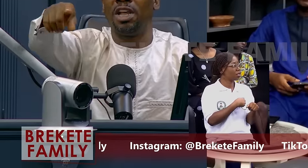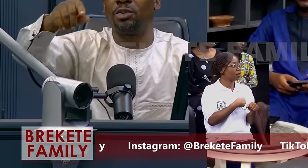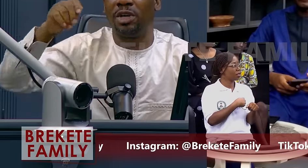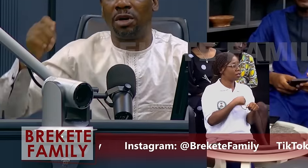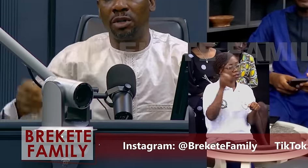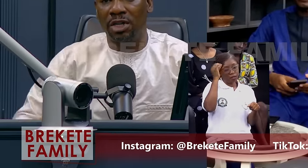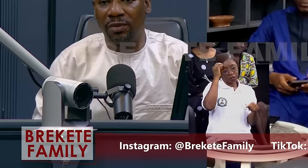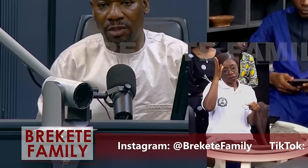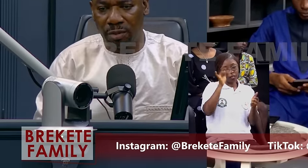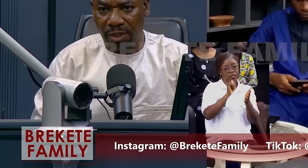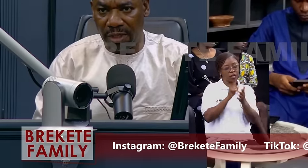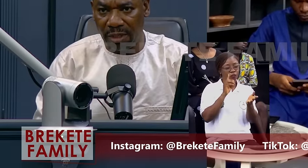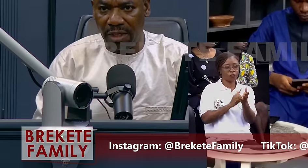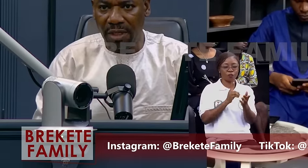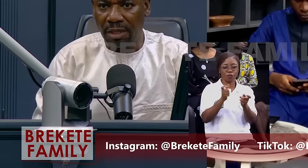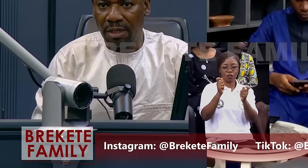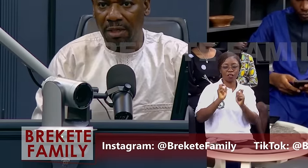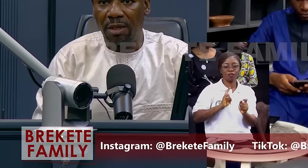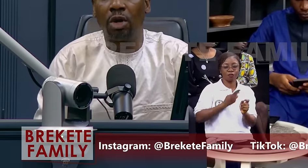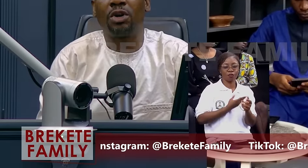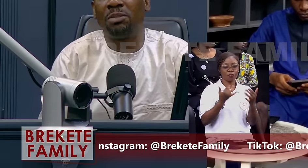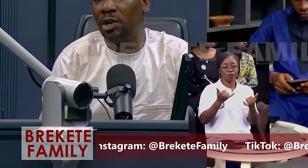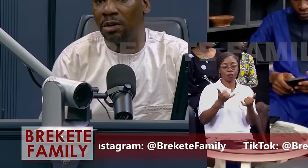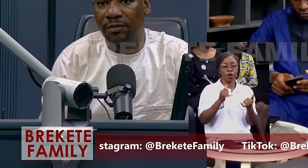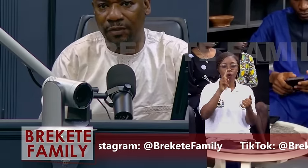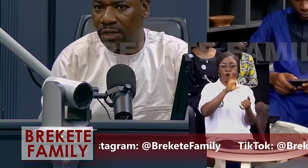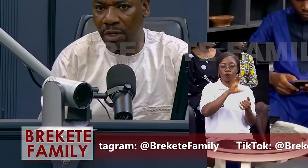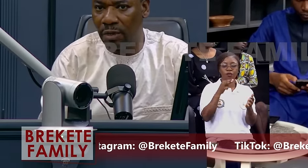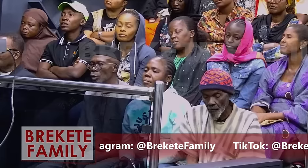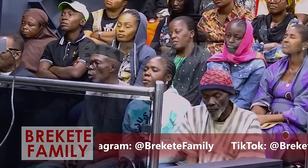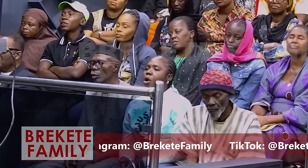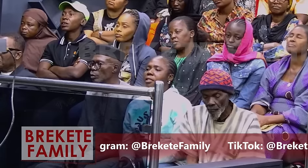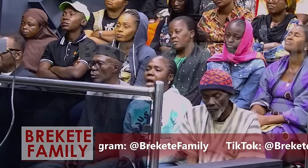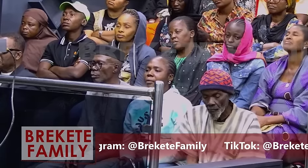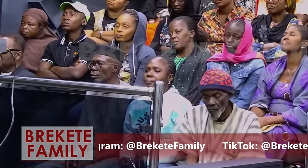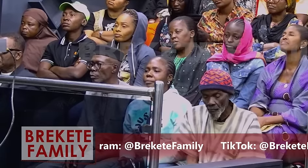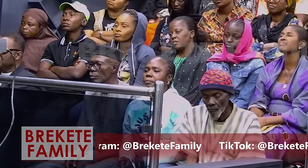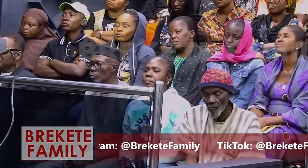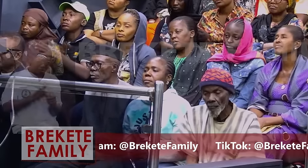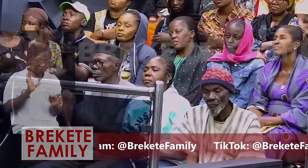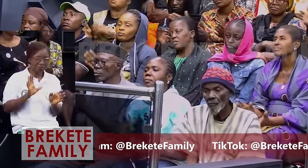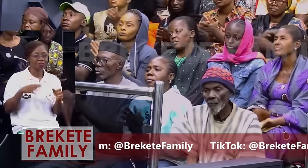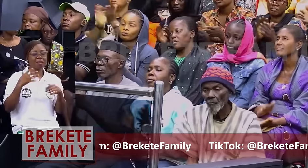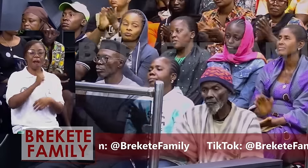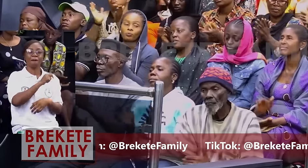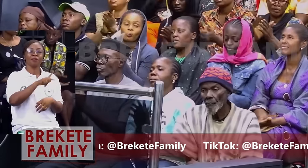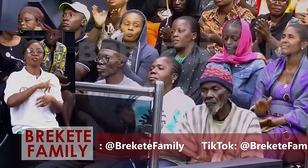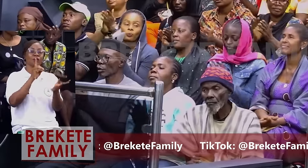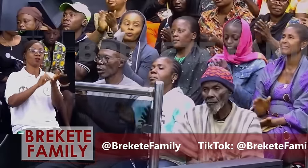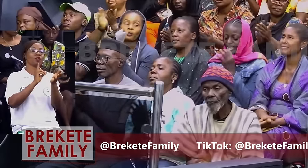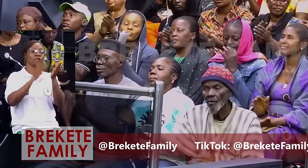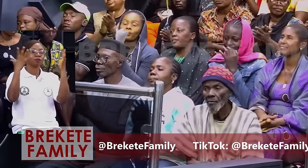knowledge where doctor give us today? 100 million feet give us. Make we appreciate doctor. Doctor, just relax.